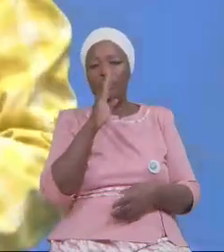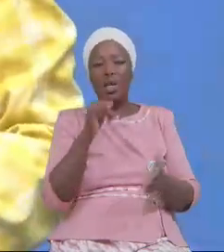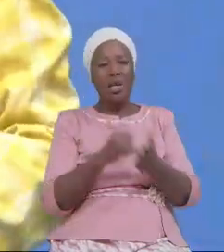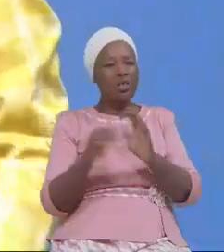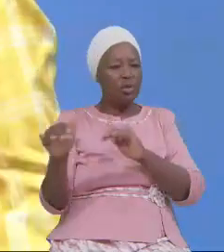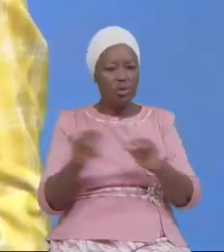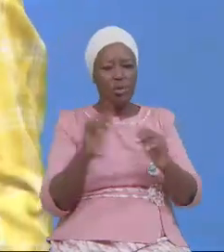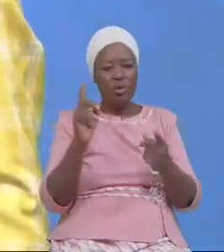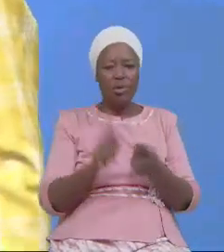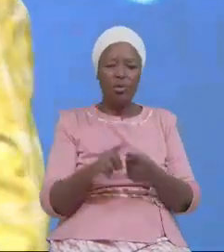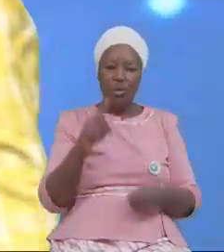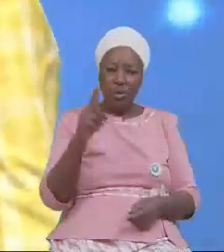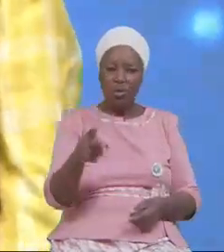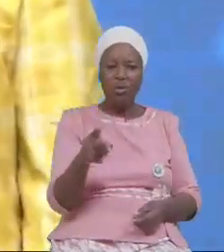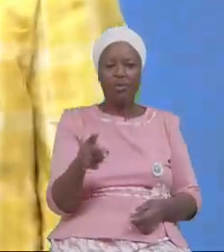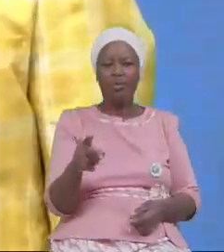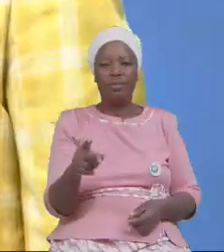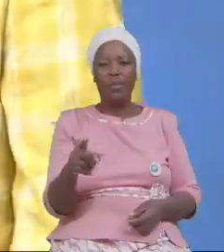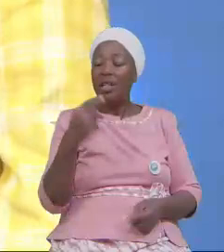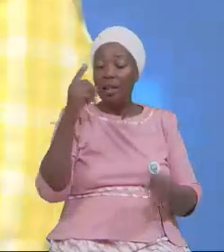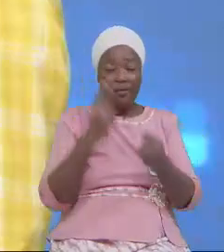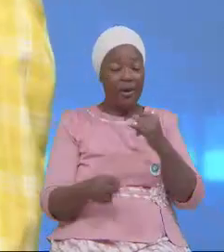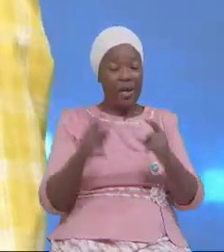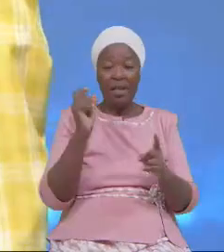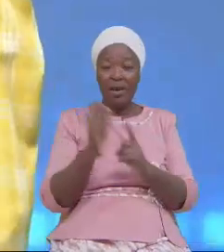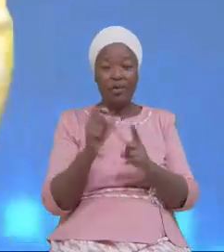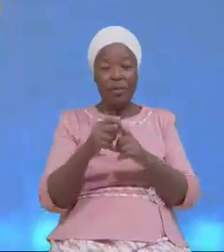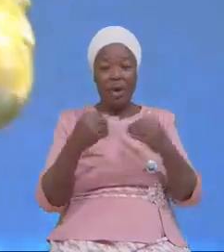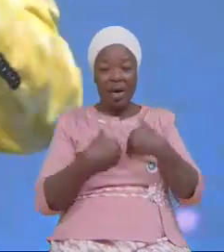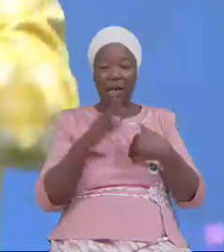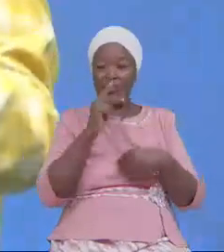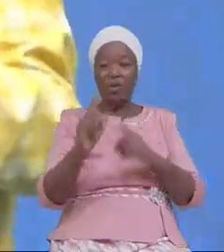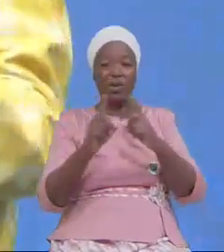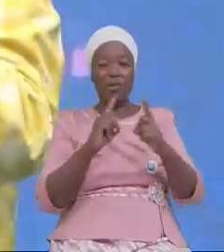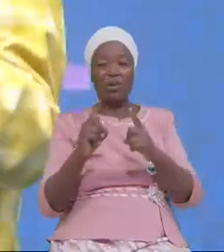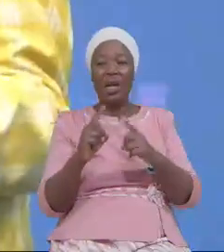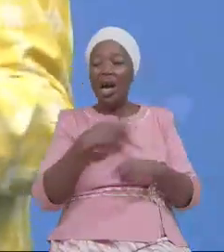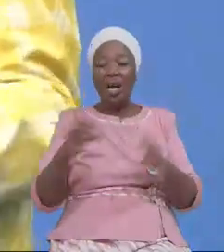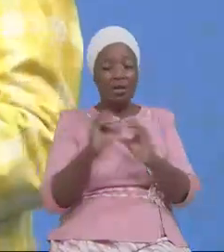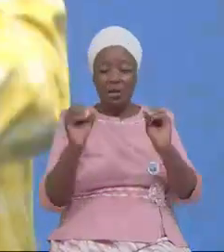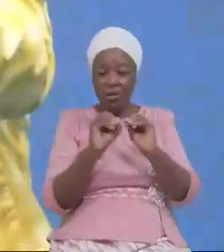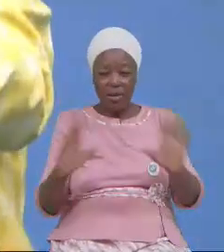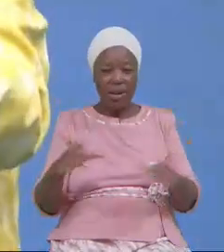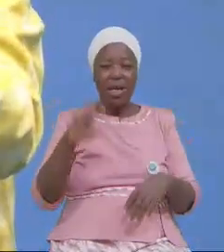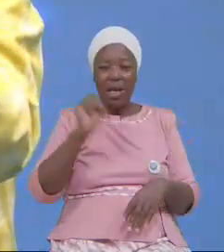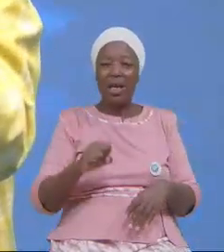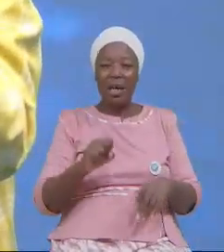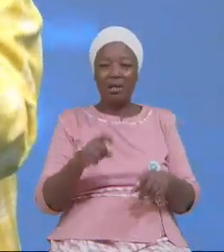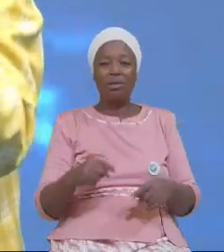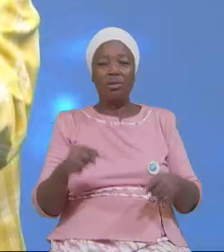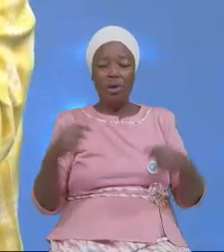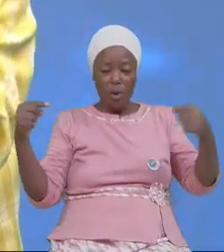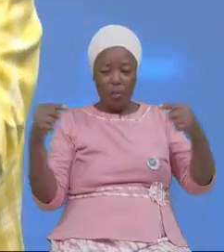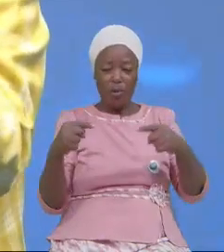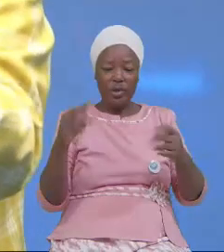done unto thee. The final word had been spoken, and nothing can contradict that. And